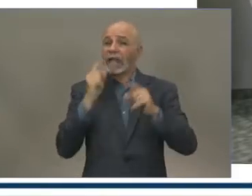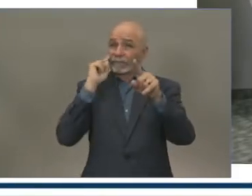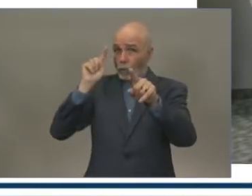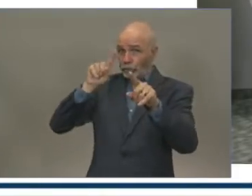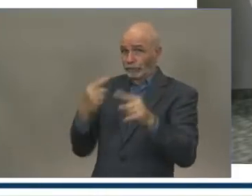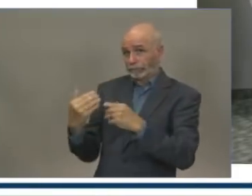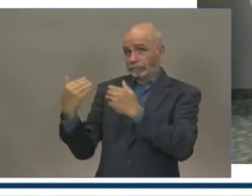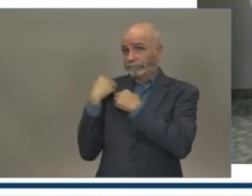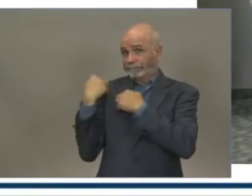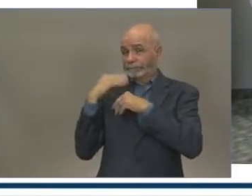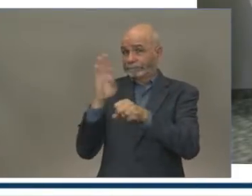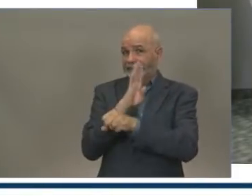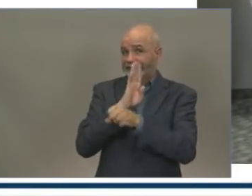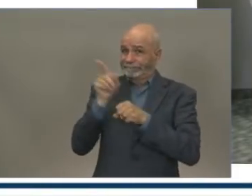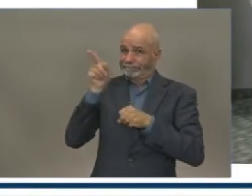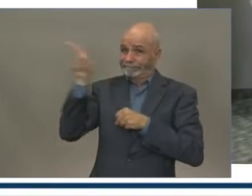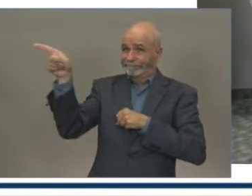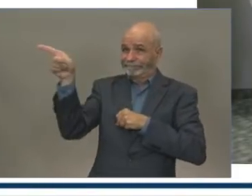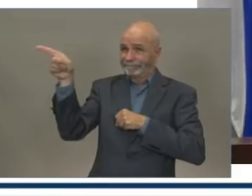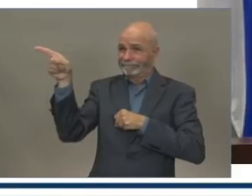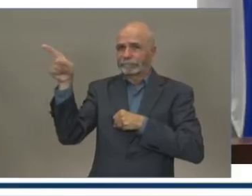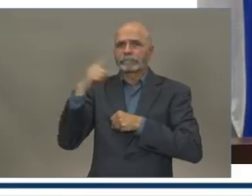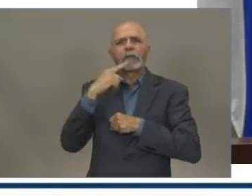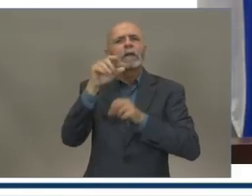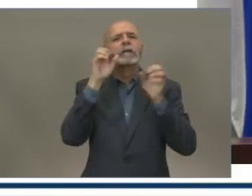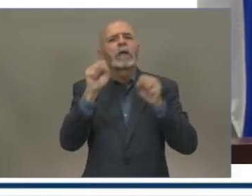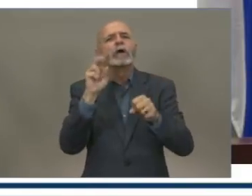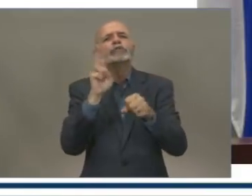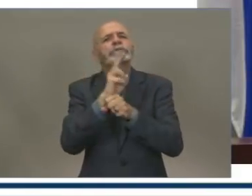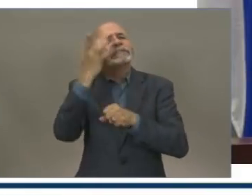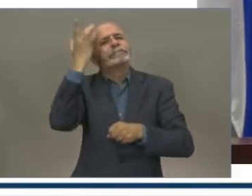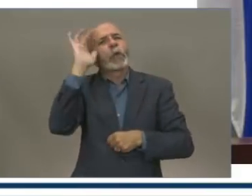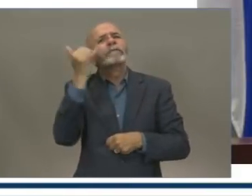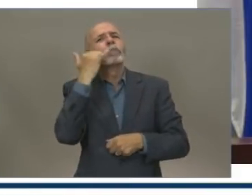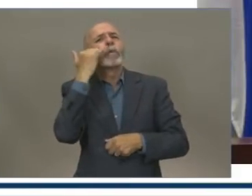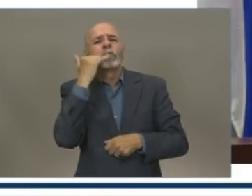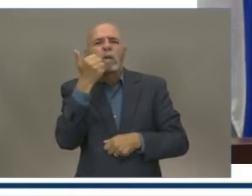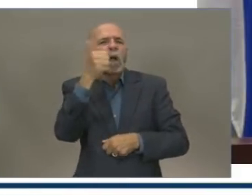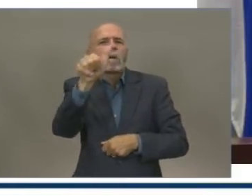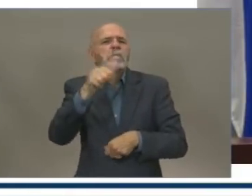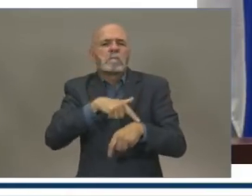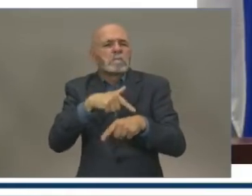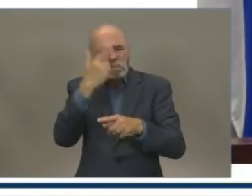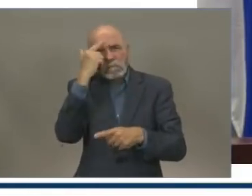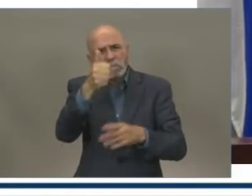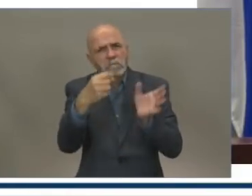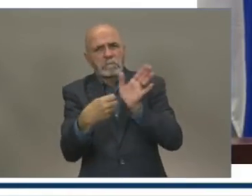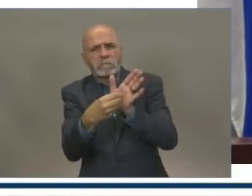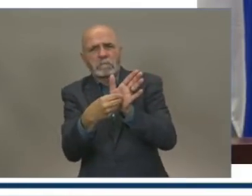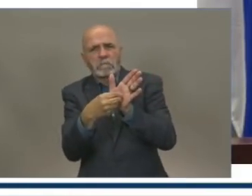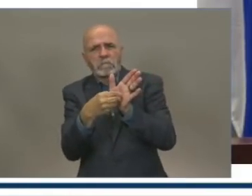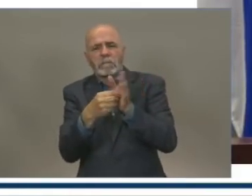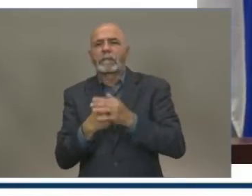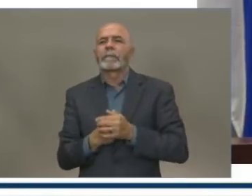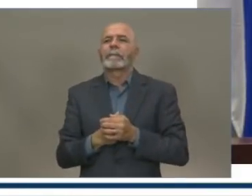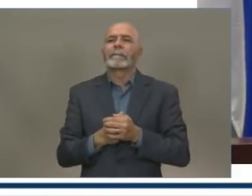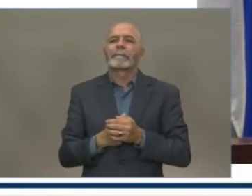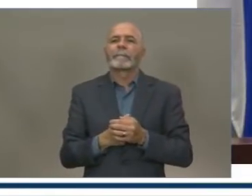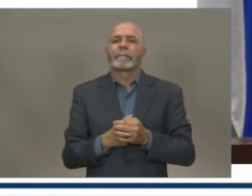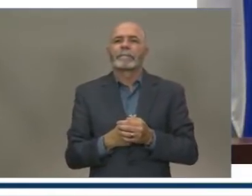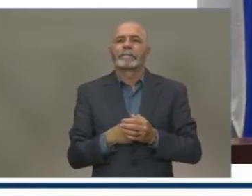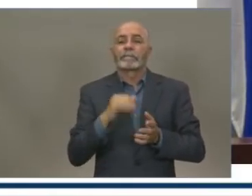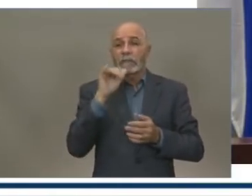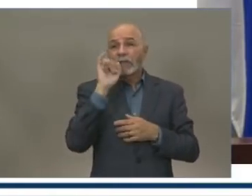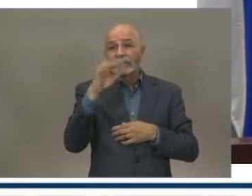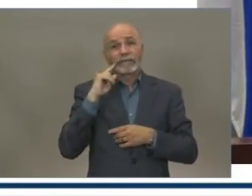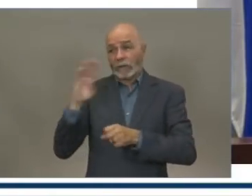technology? It can be done on a smartphone, and I'm sure I'd be very surprised if there's businesses who don't